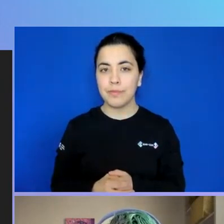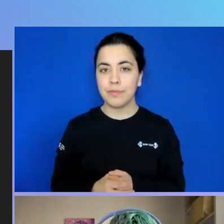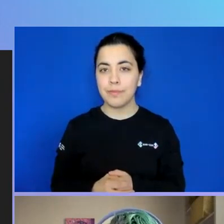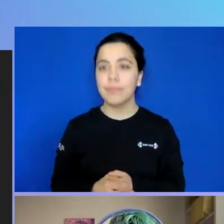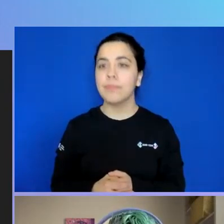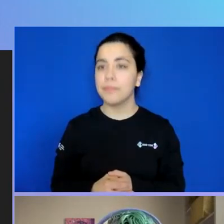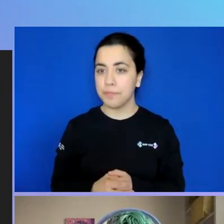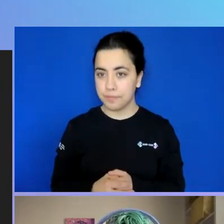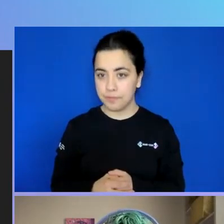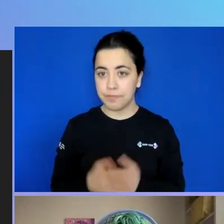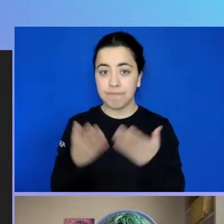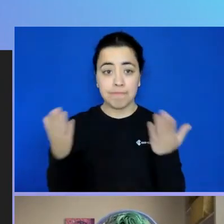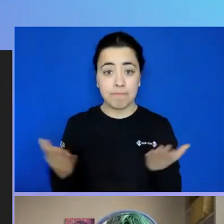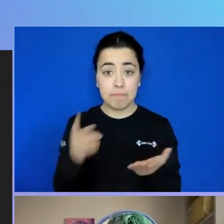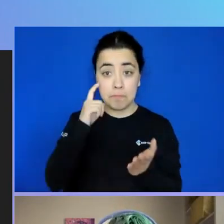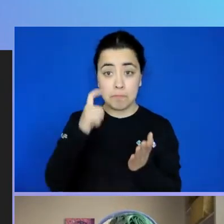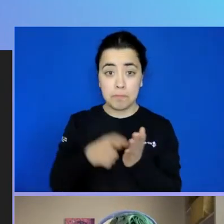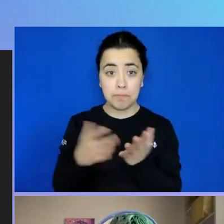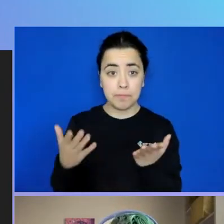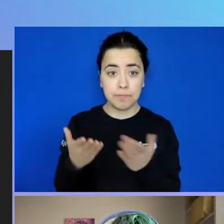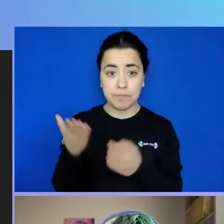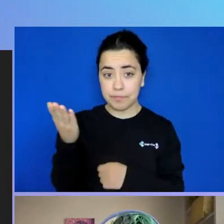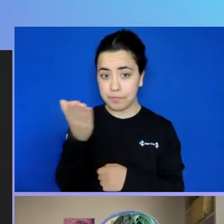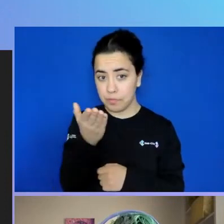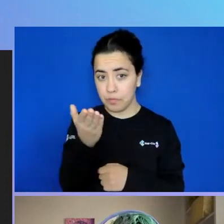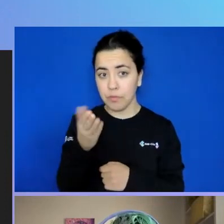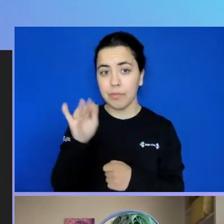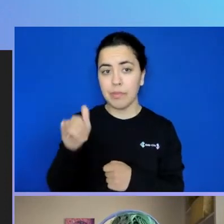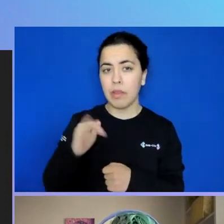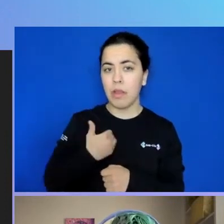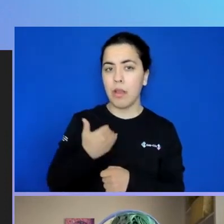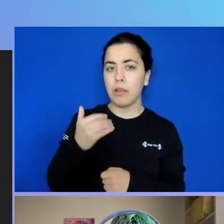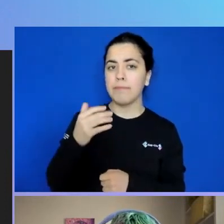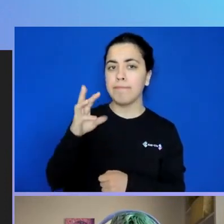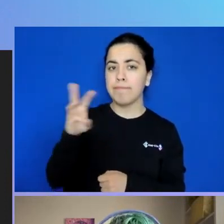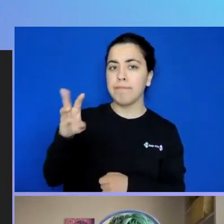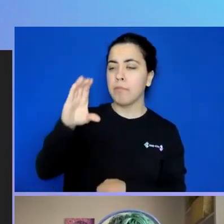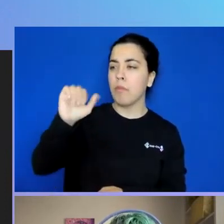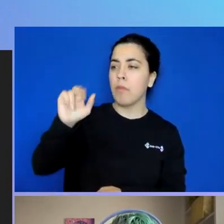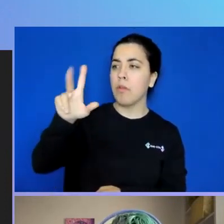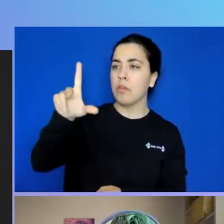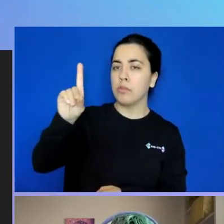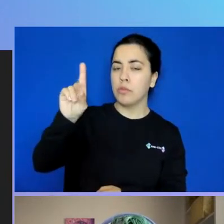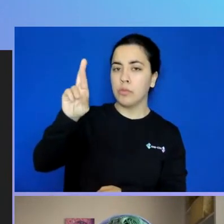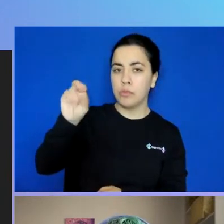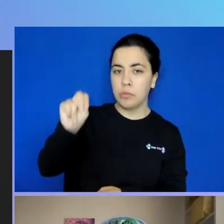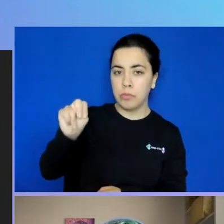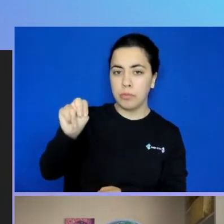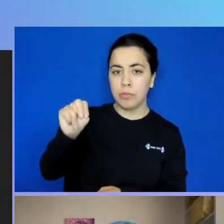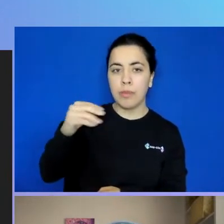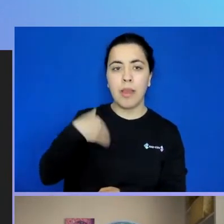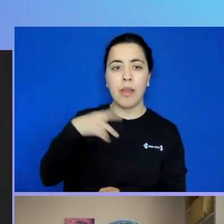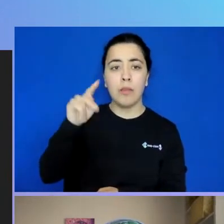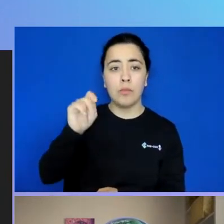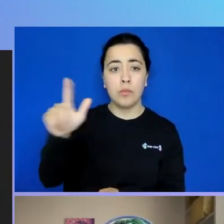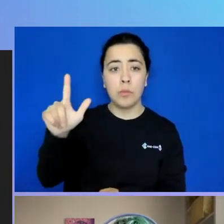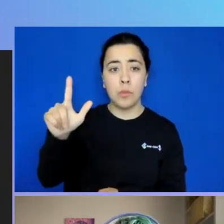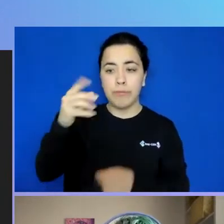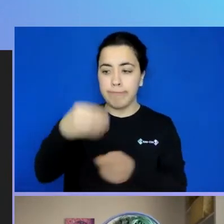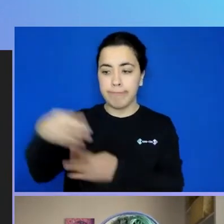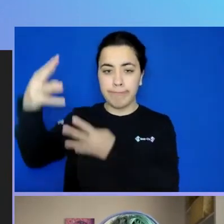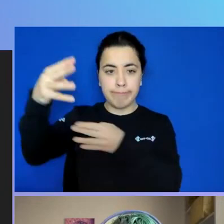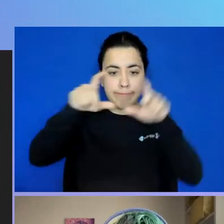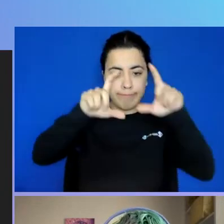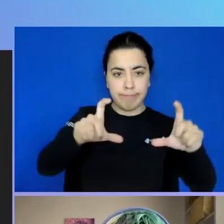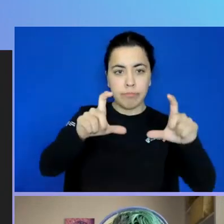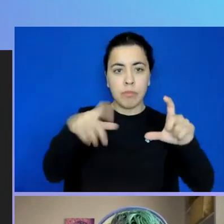So what I have here is our Cauldron page open to our tooltip example, where we have 4 buttons